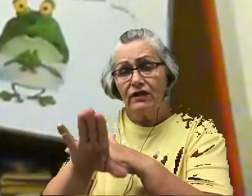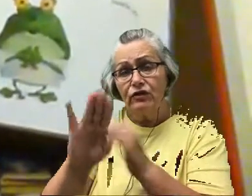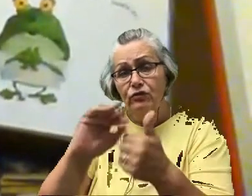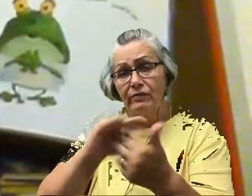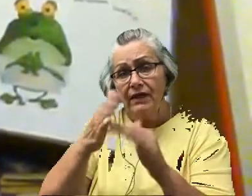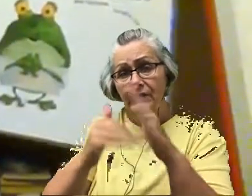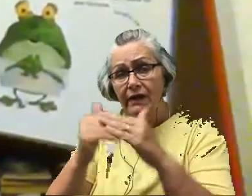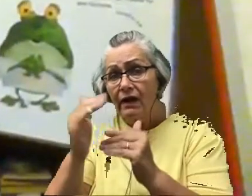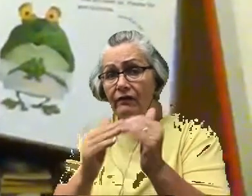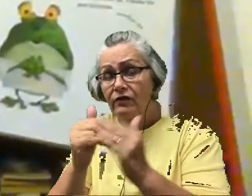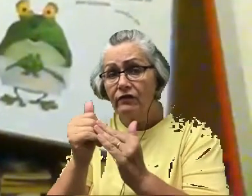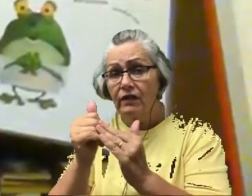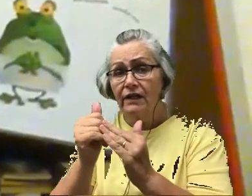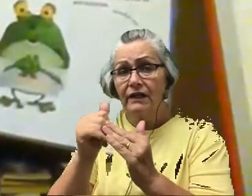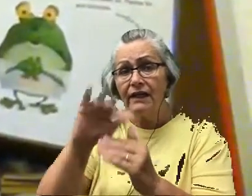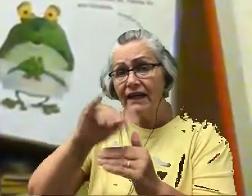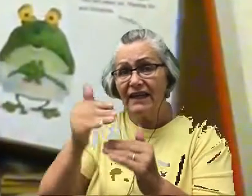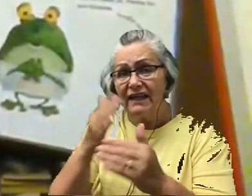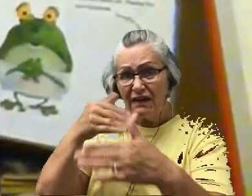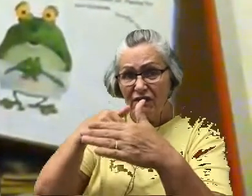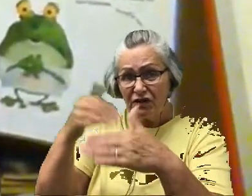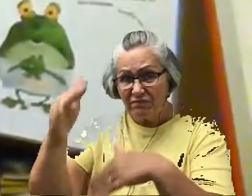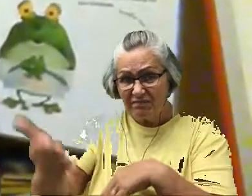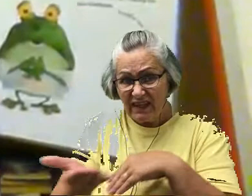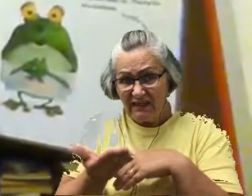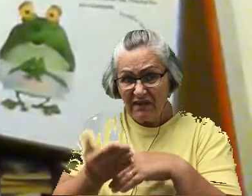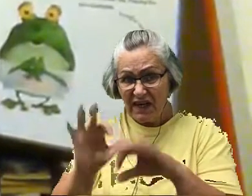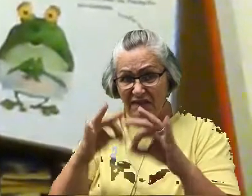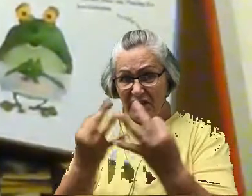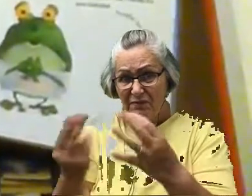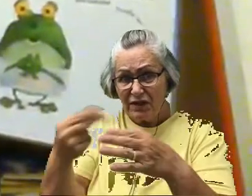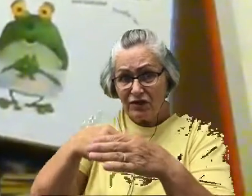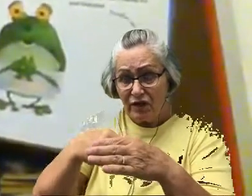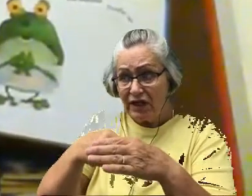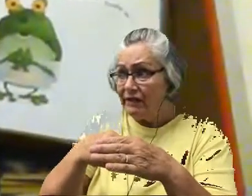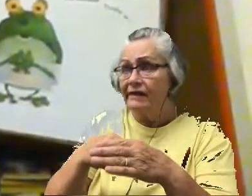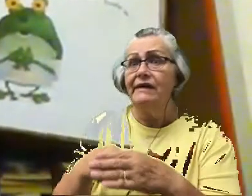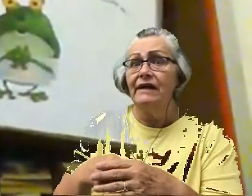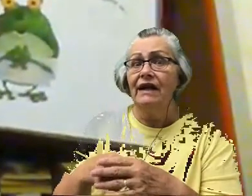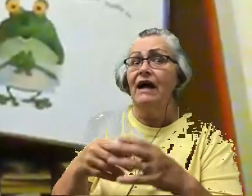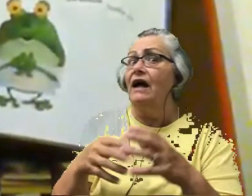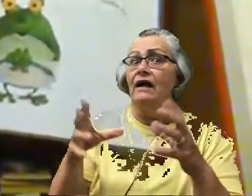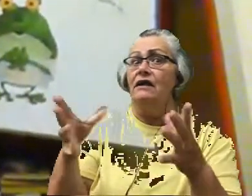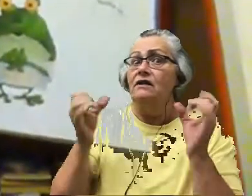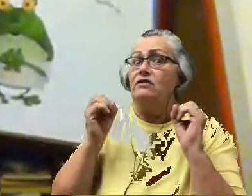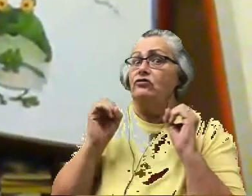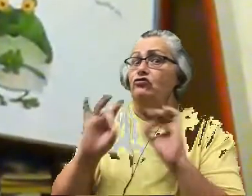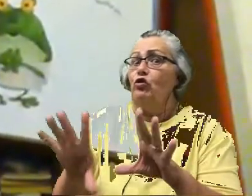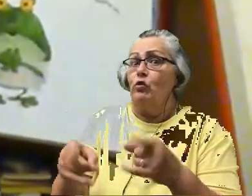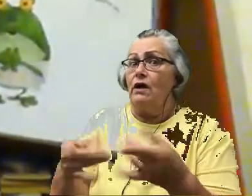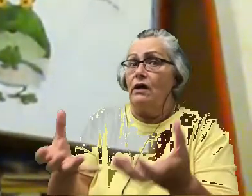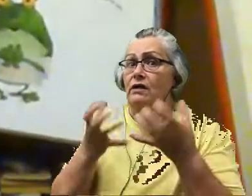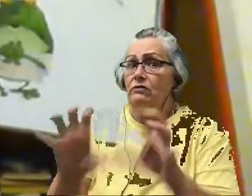cozy. And I never invited your family to join you. So I do mind, very much indeed.